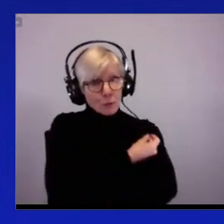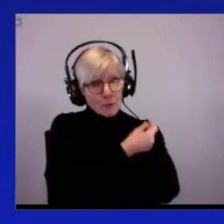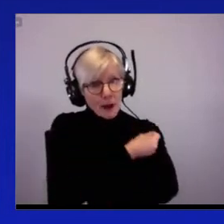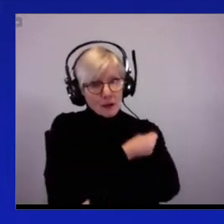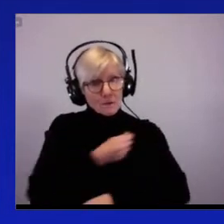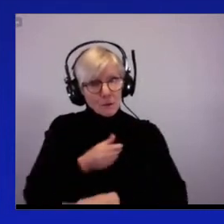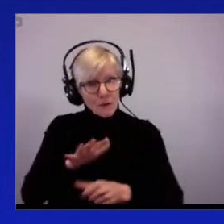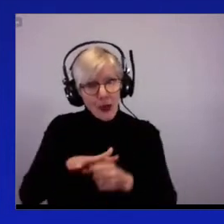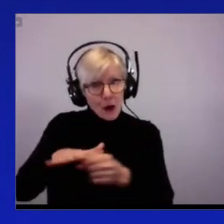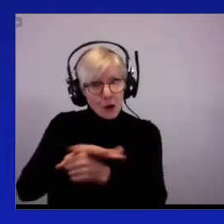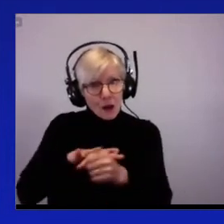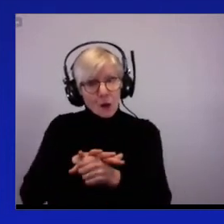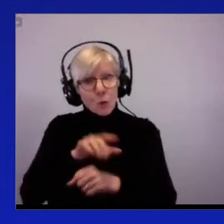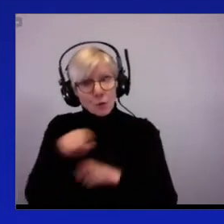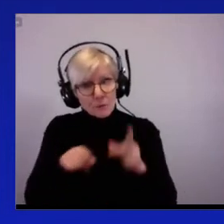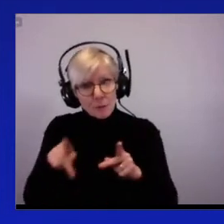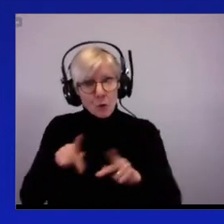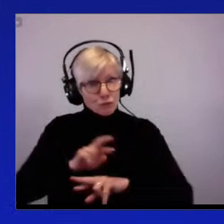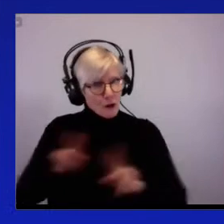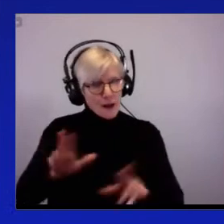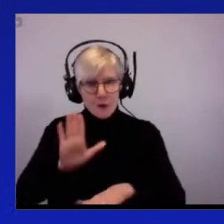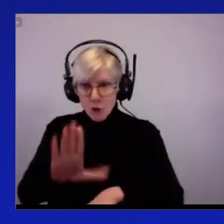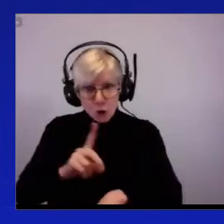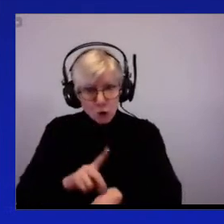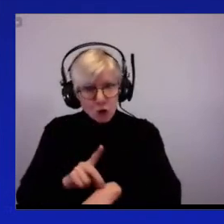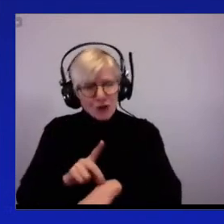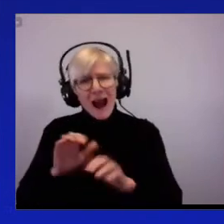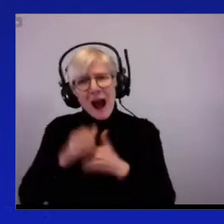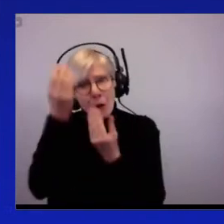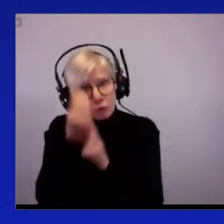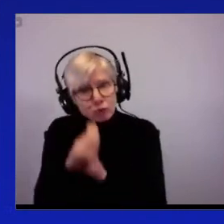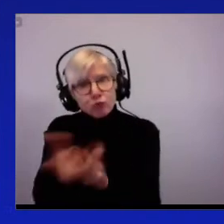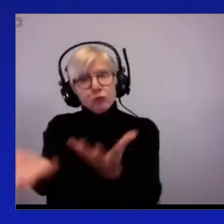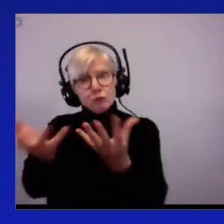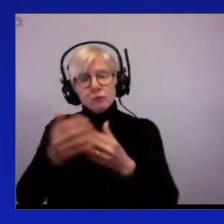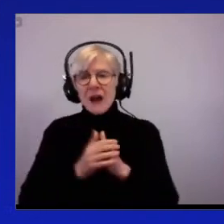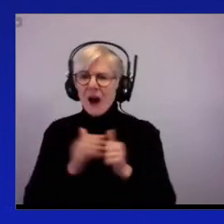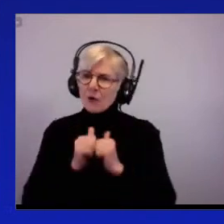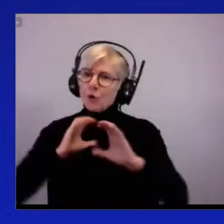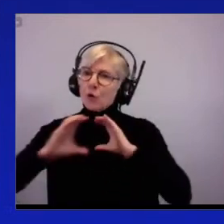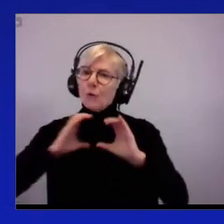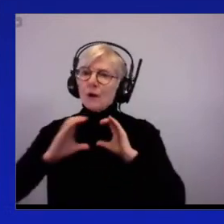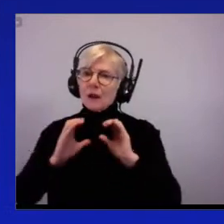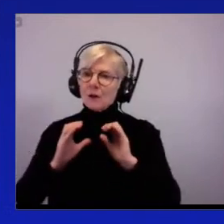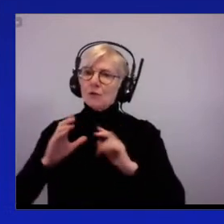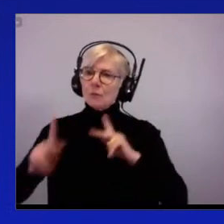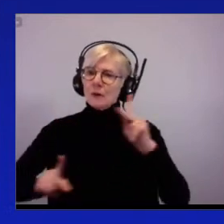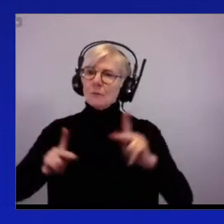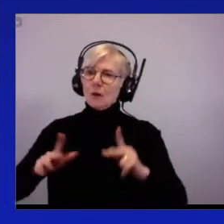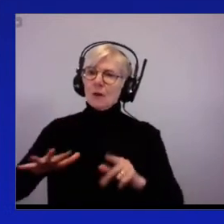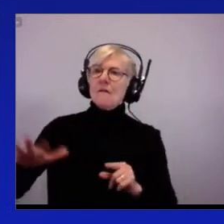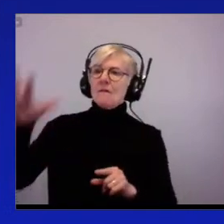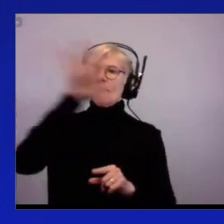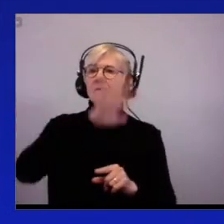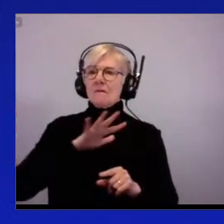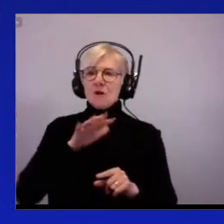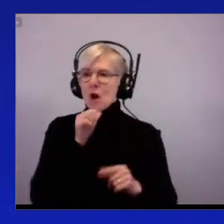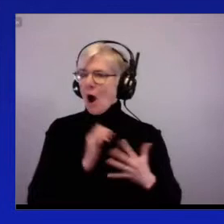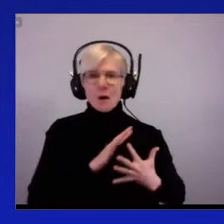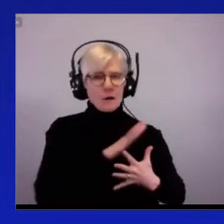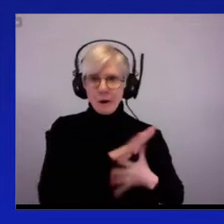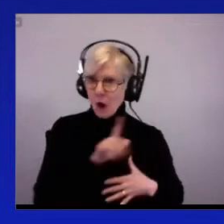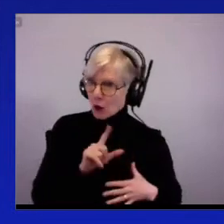This is coming in quite a bit, so I'm wondering, what is the plan around that communication to residents? So there is